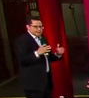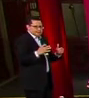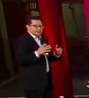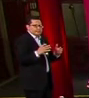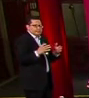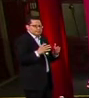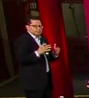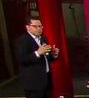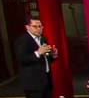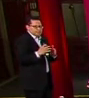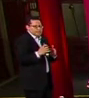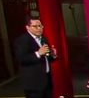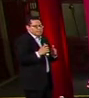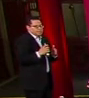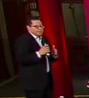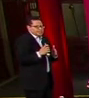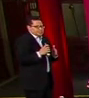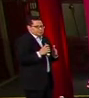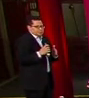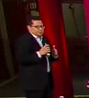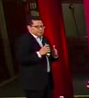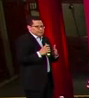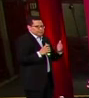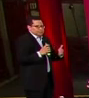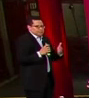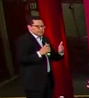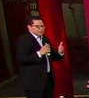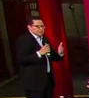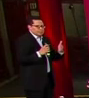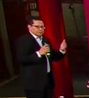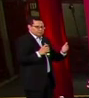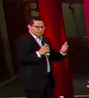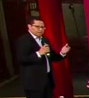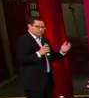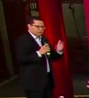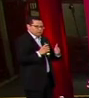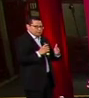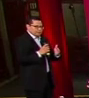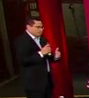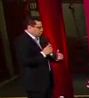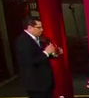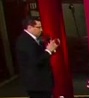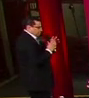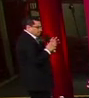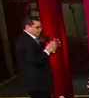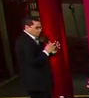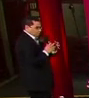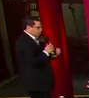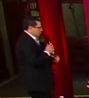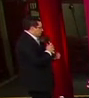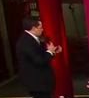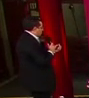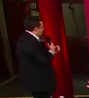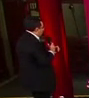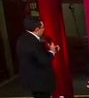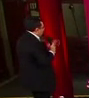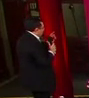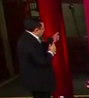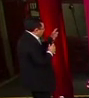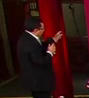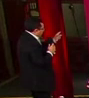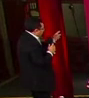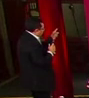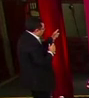25 to 50-year-old, which is the economically active population, most of them